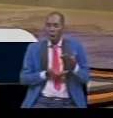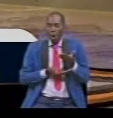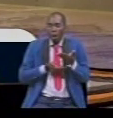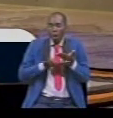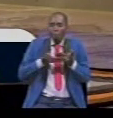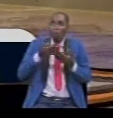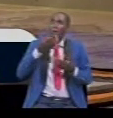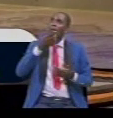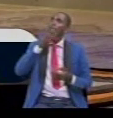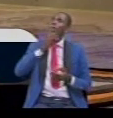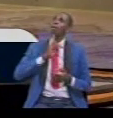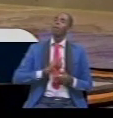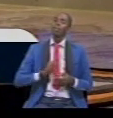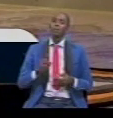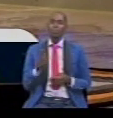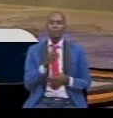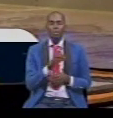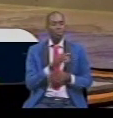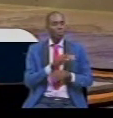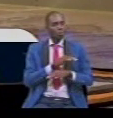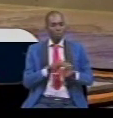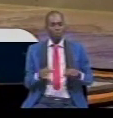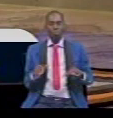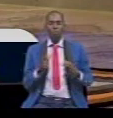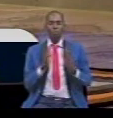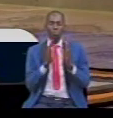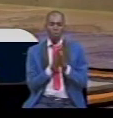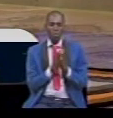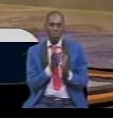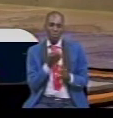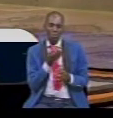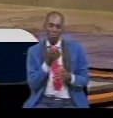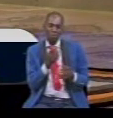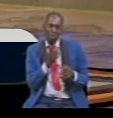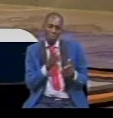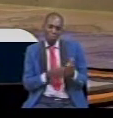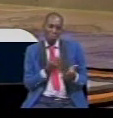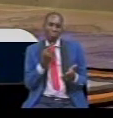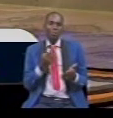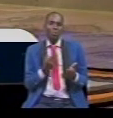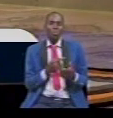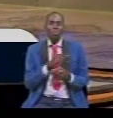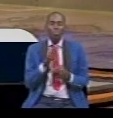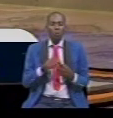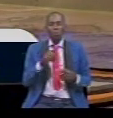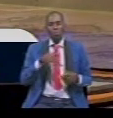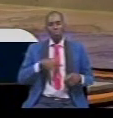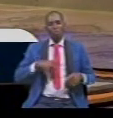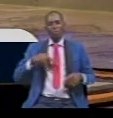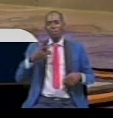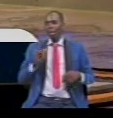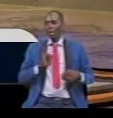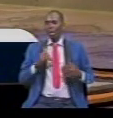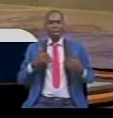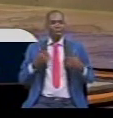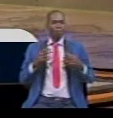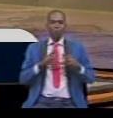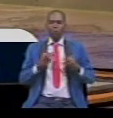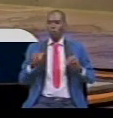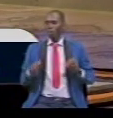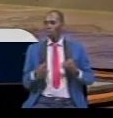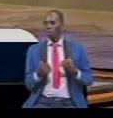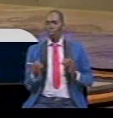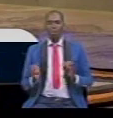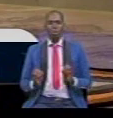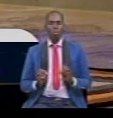don't just pray once in a while. When it appears you are driven to the wall,